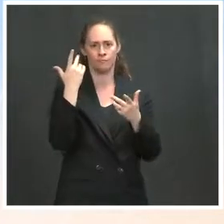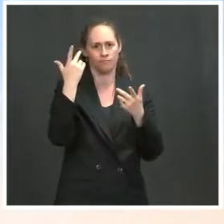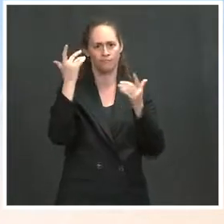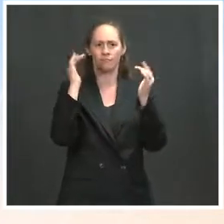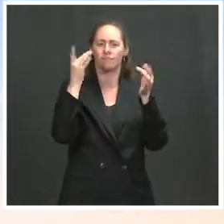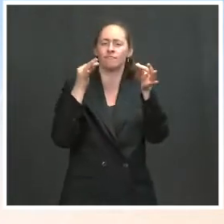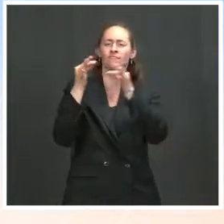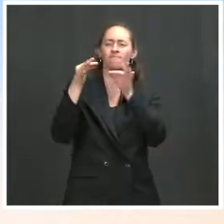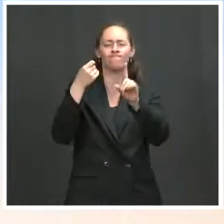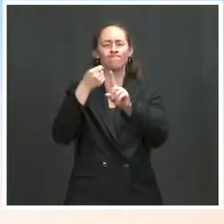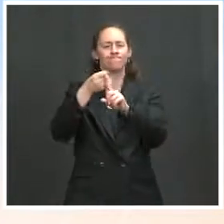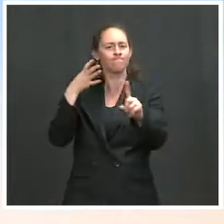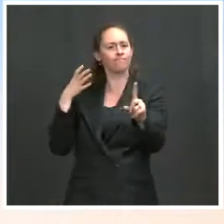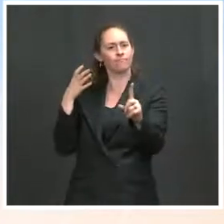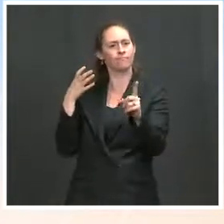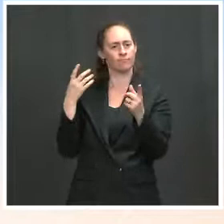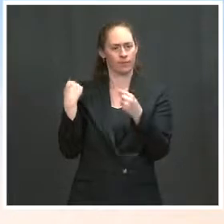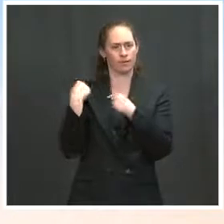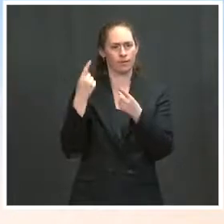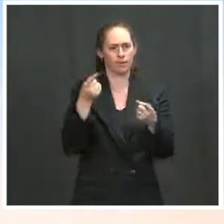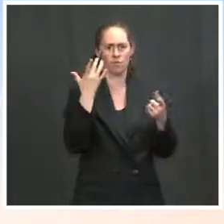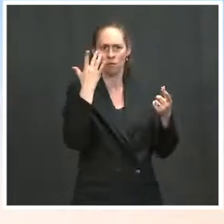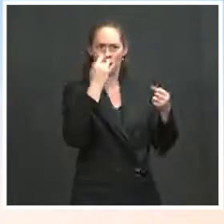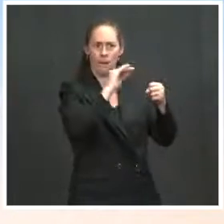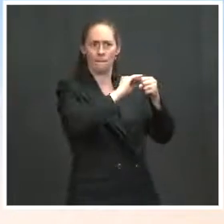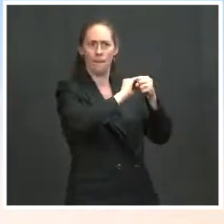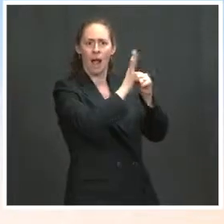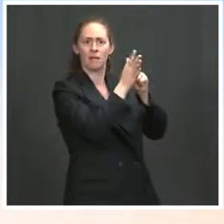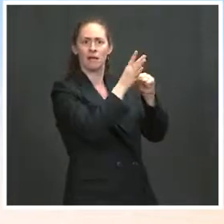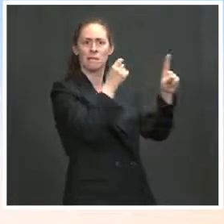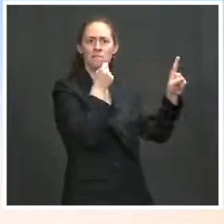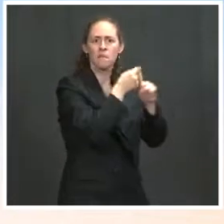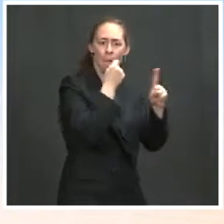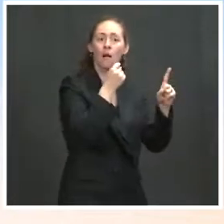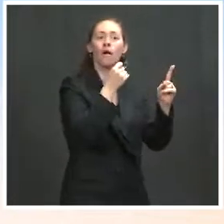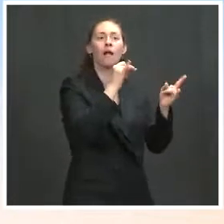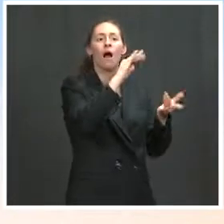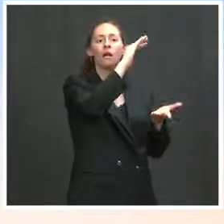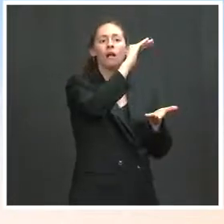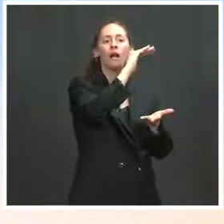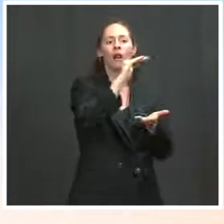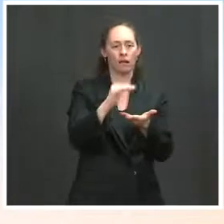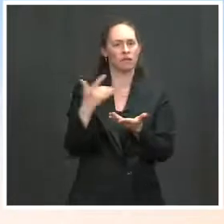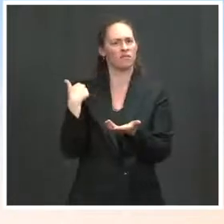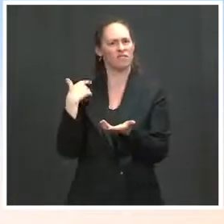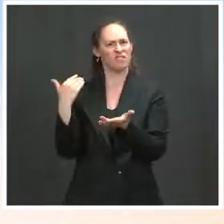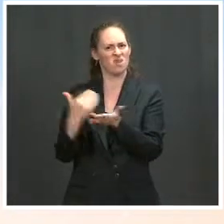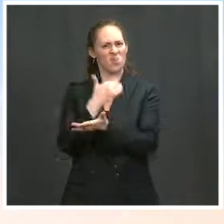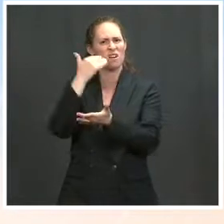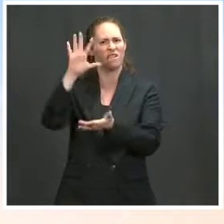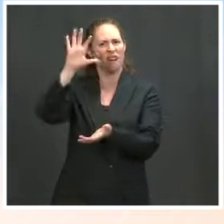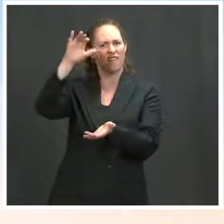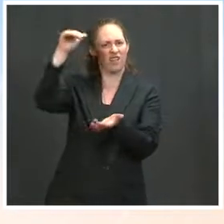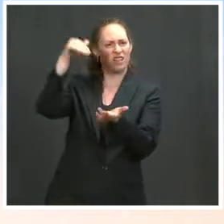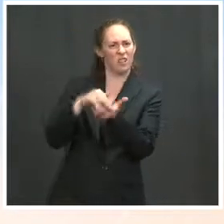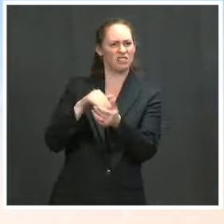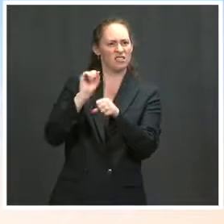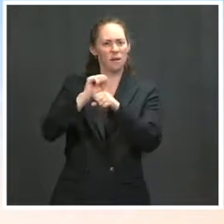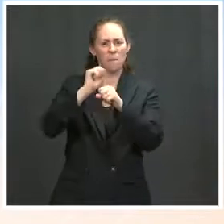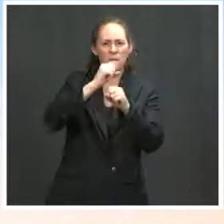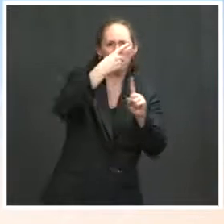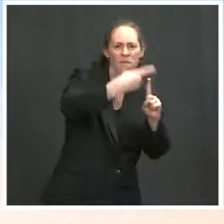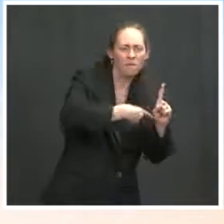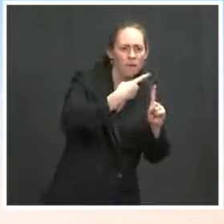the tide on the pandemic, creating 500,000 new jobs each month on average, cutting unemployment claims by more